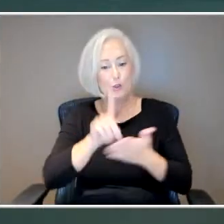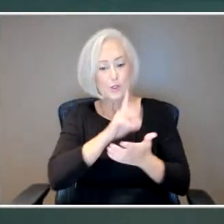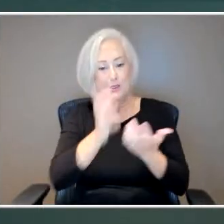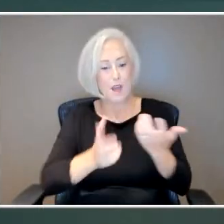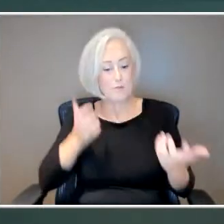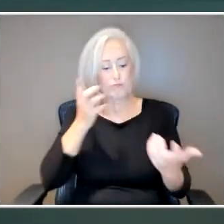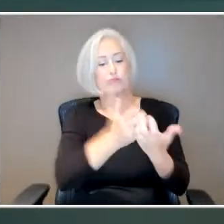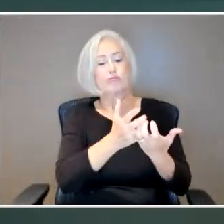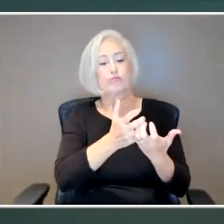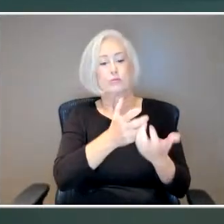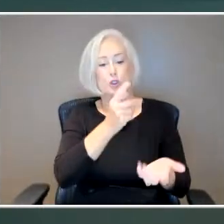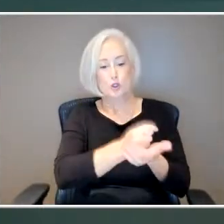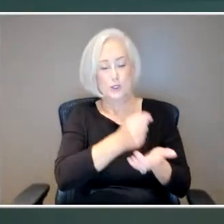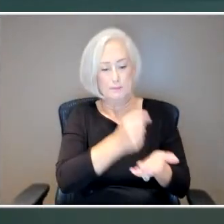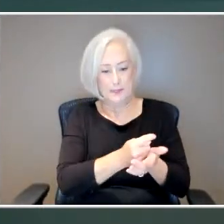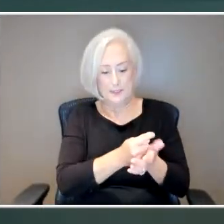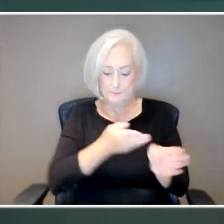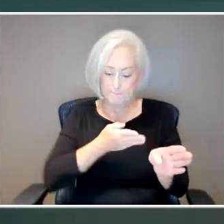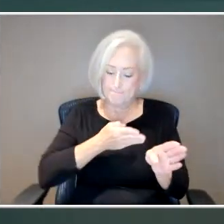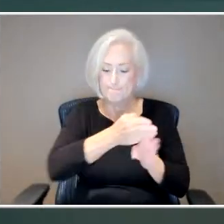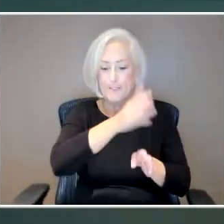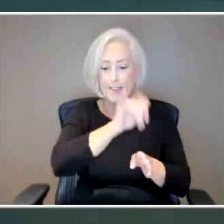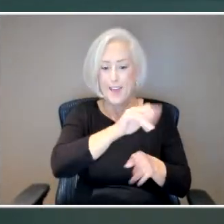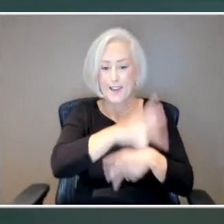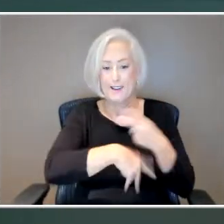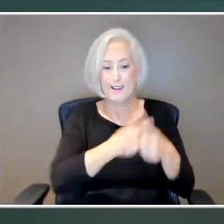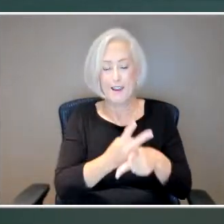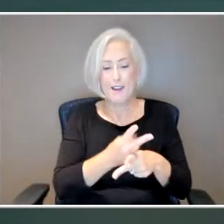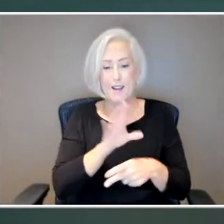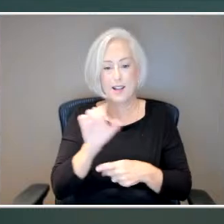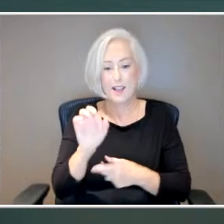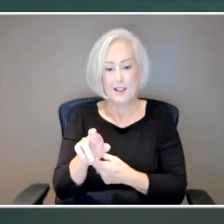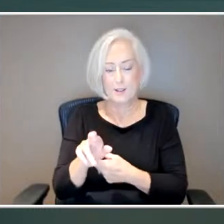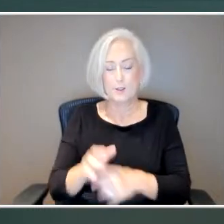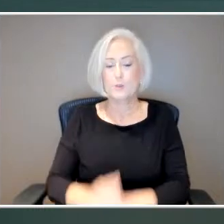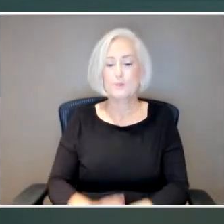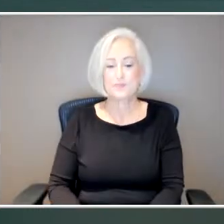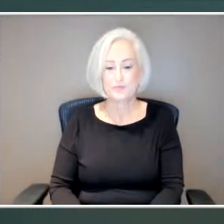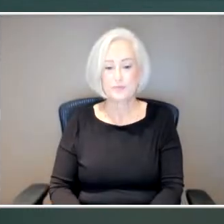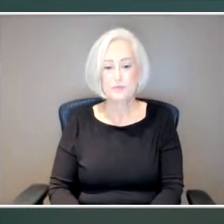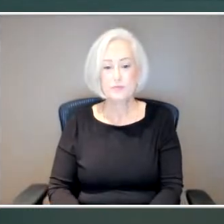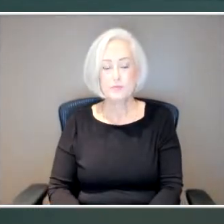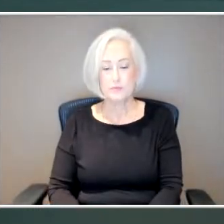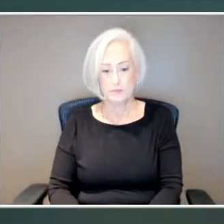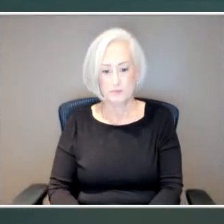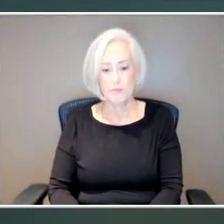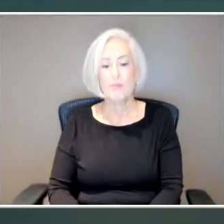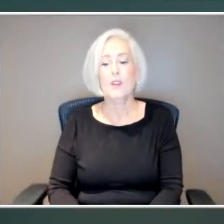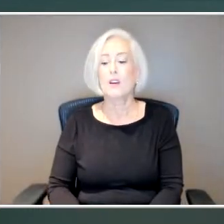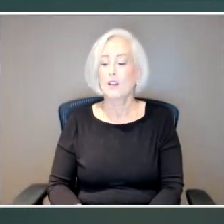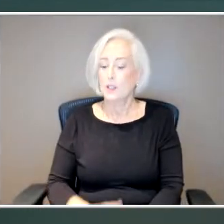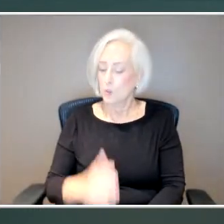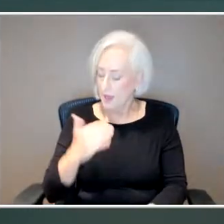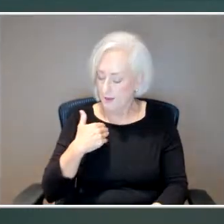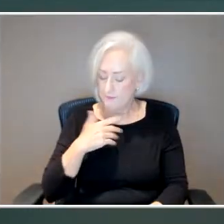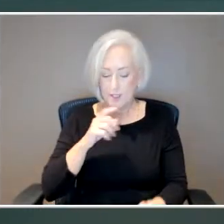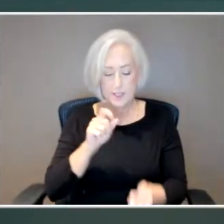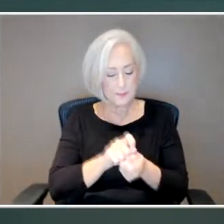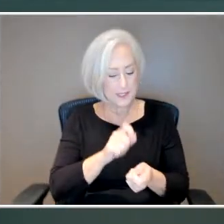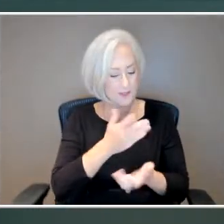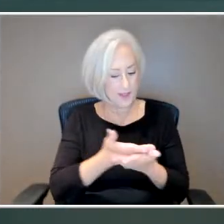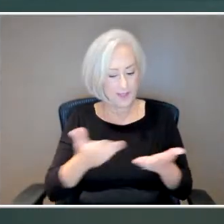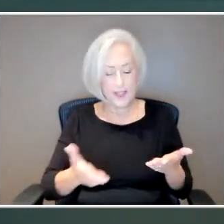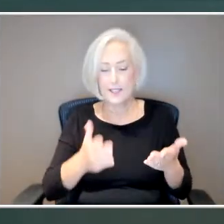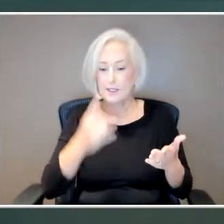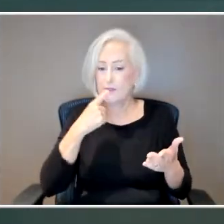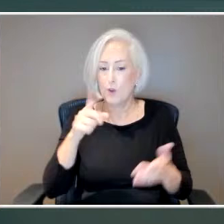very targeted treatments that we're using to work for Kerrie, and we'll assess, how